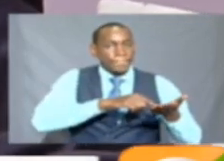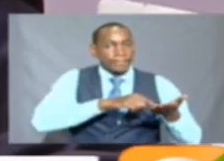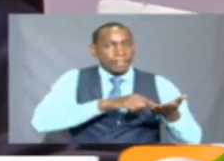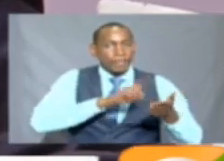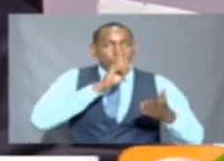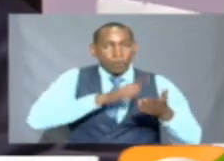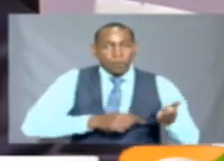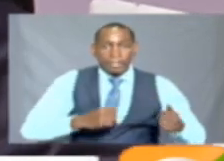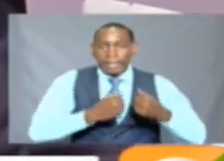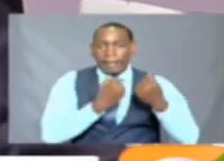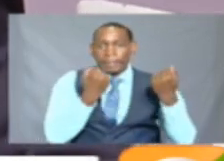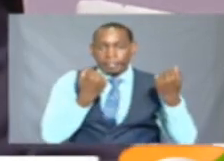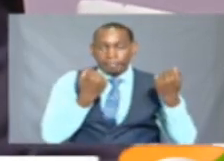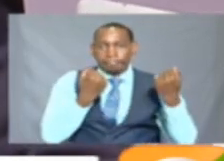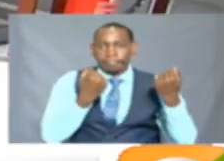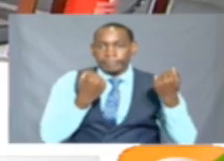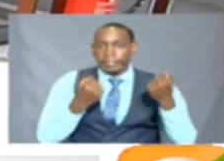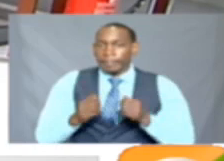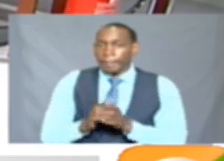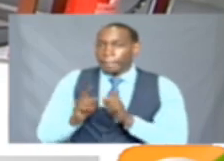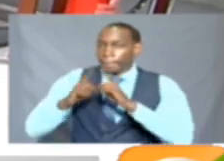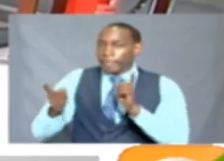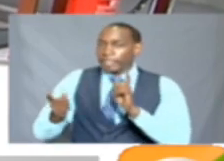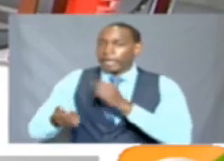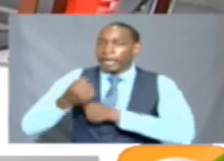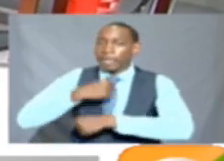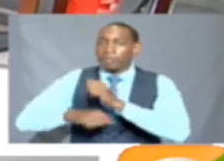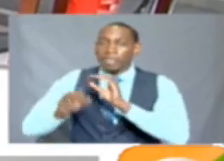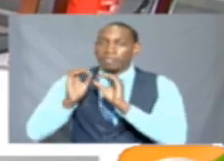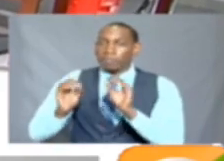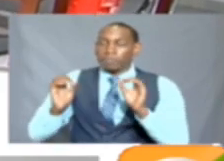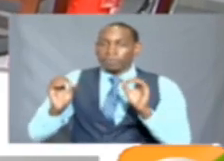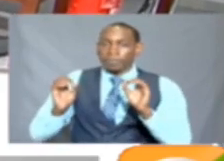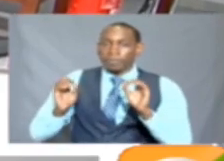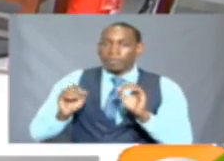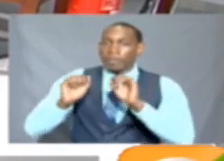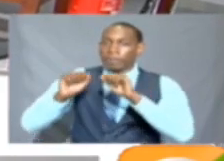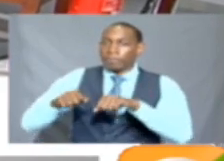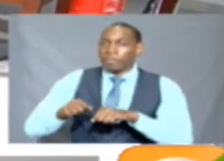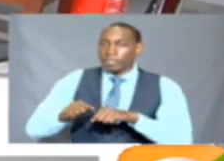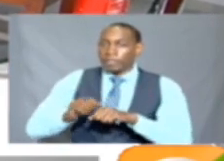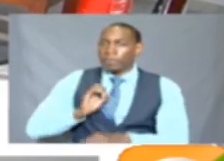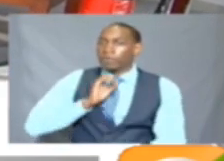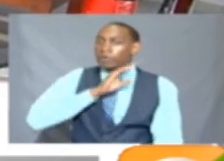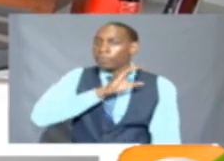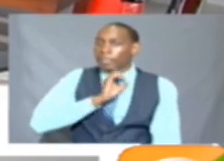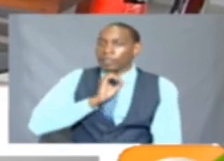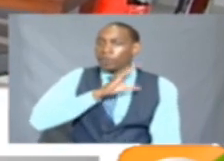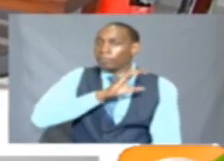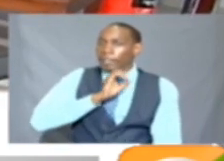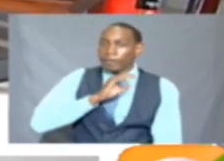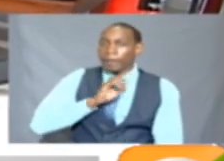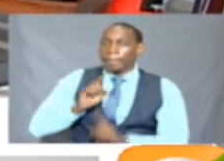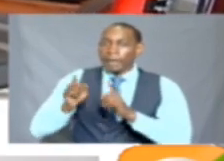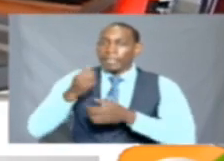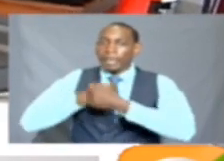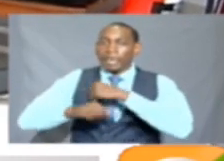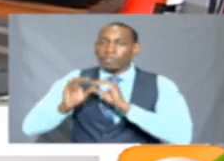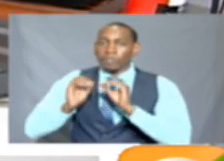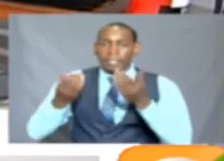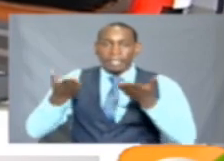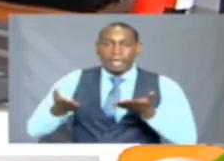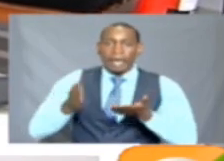on what should be happening. Yeah. And yet nothing happens. You can shout from the mountaintop all you want. Nothing happens here.